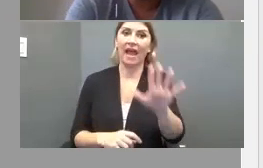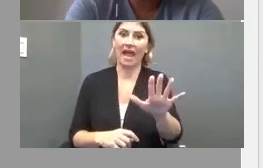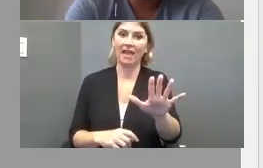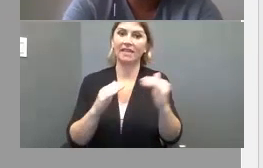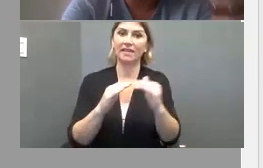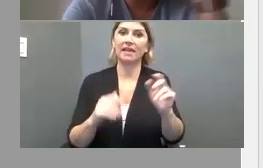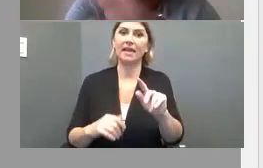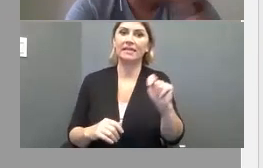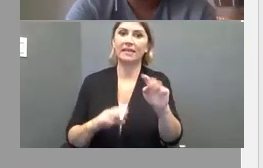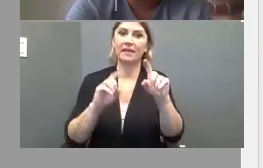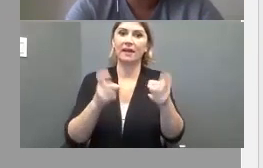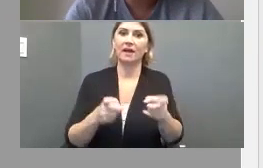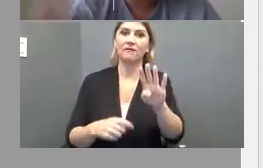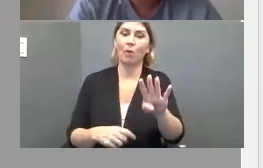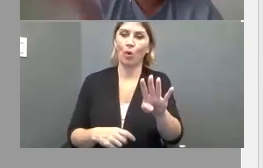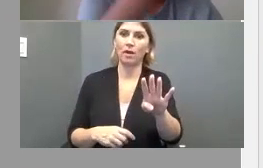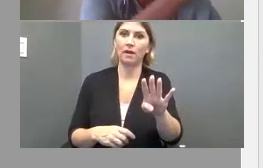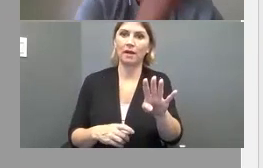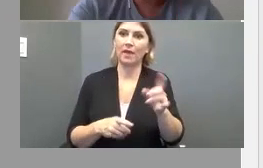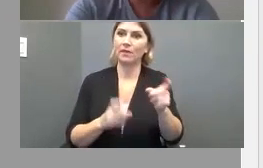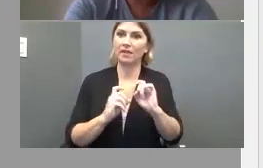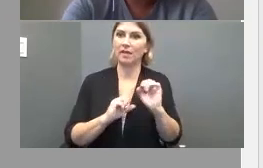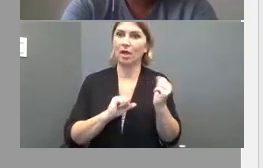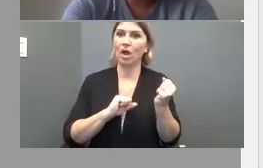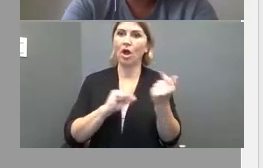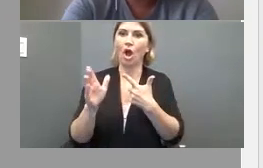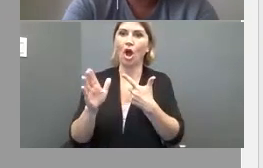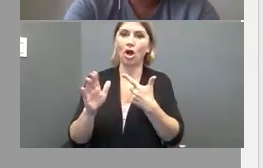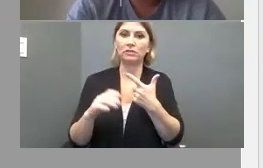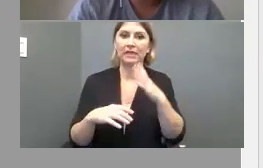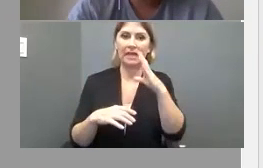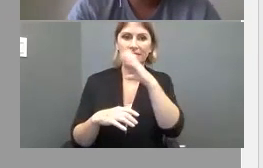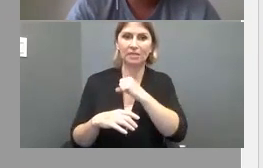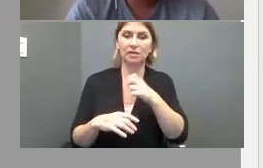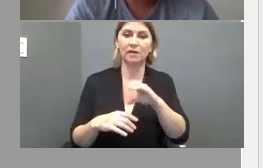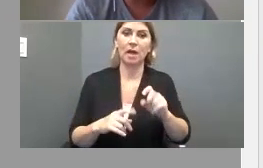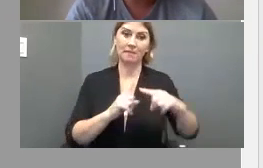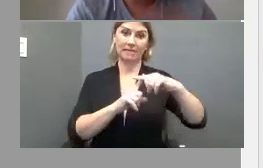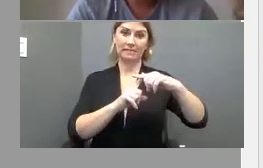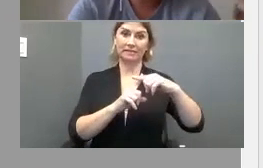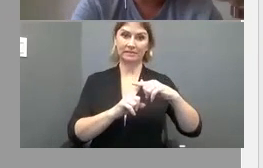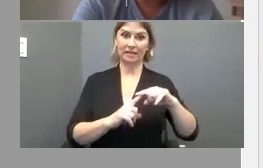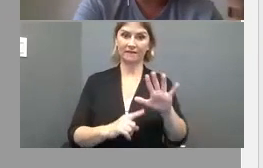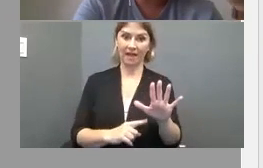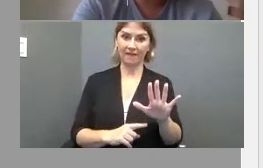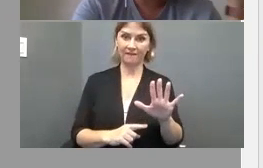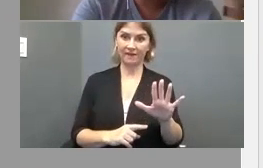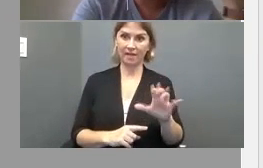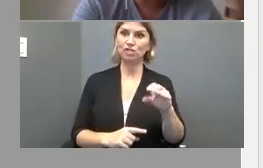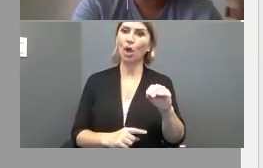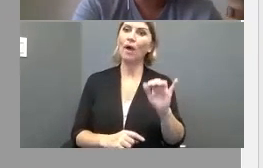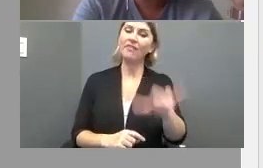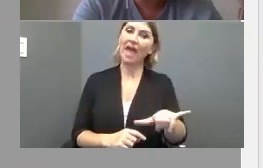of 4, that gives me all the summations before of 5 plus 5, right? So that I can